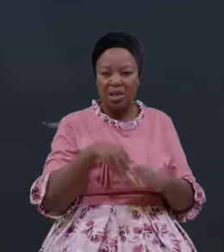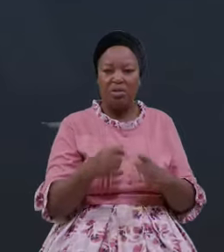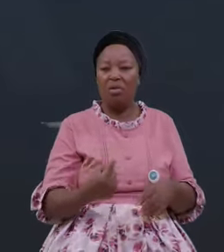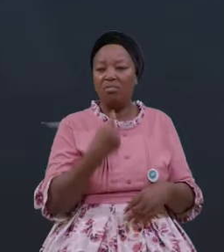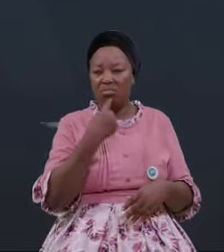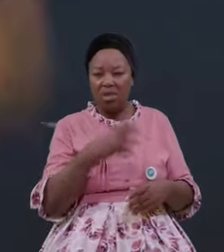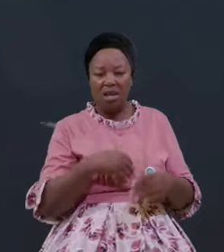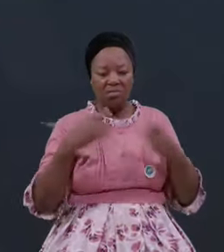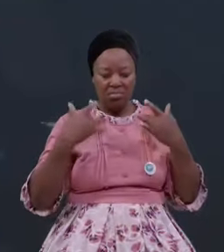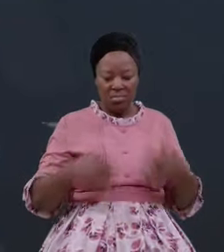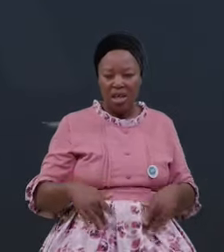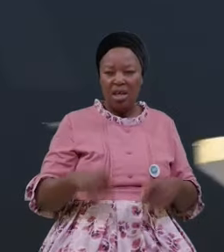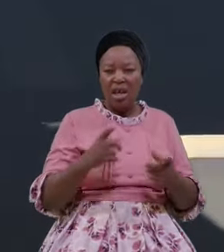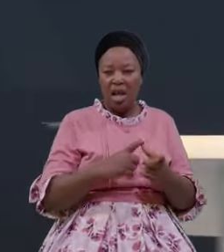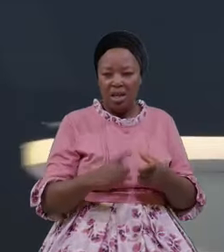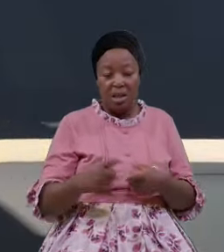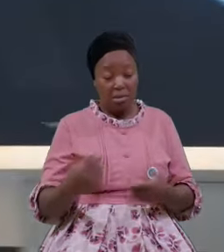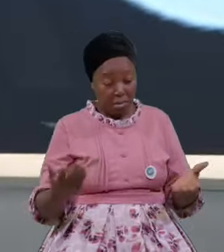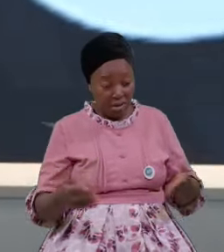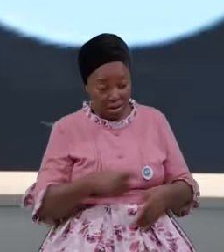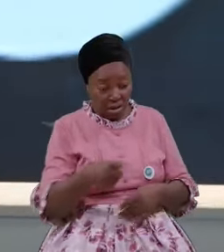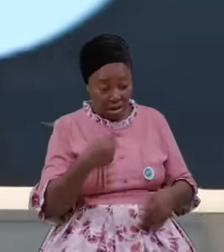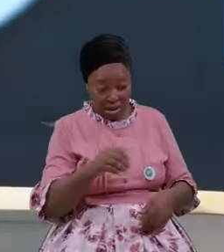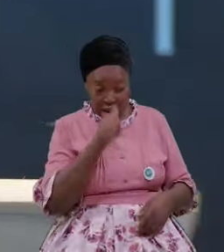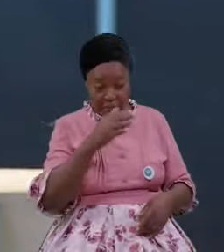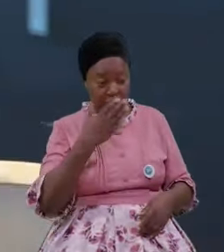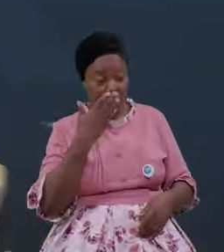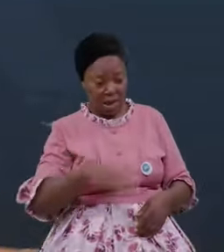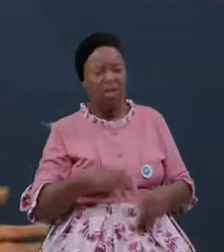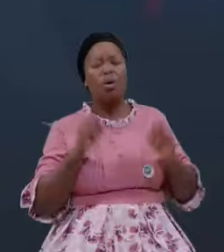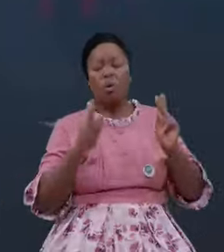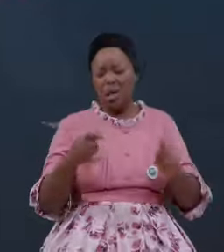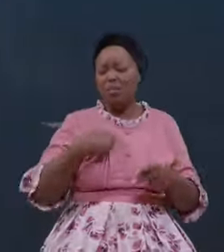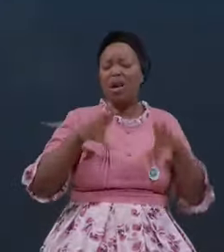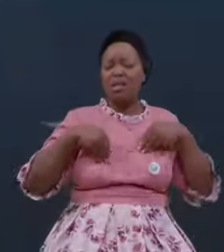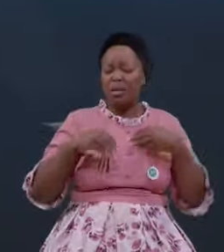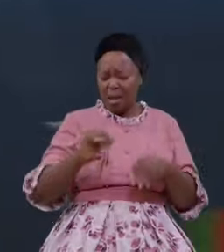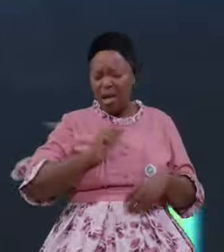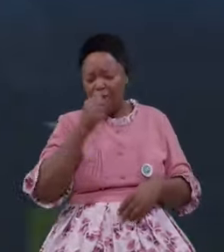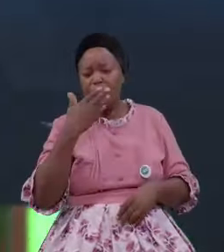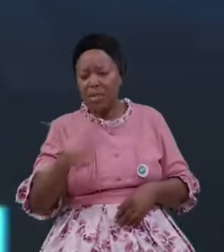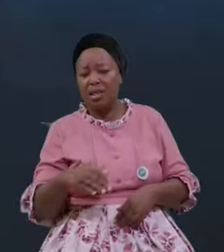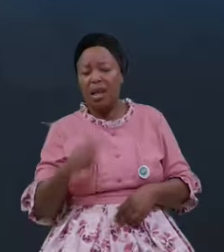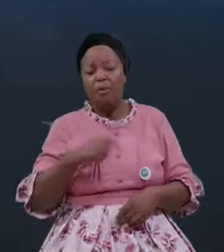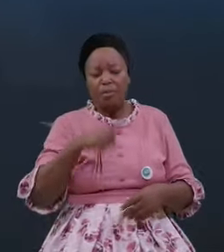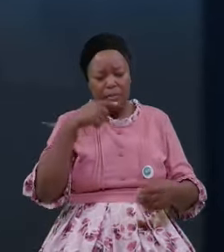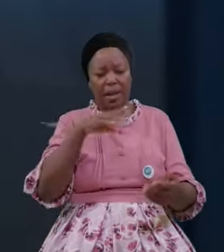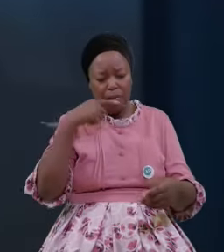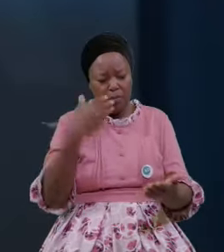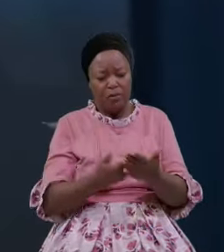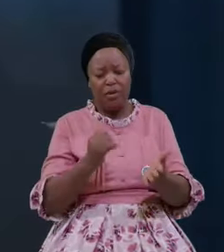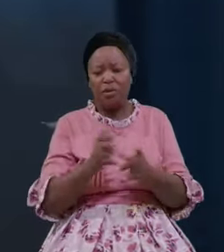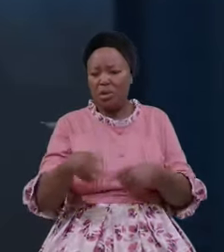I'm bad. All right, I'm bad. I am. That's what they say. I'll prove it to them. I am bad. And